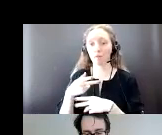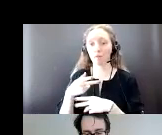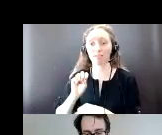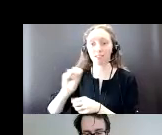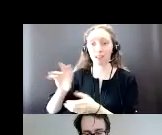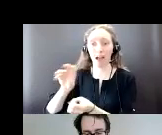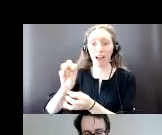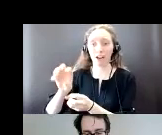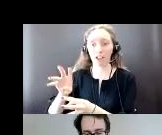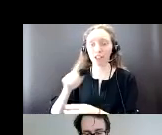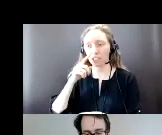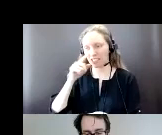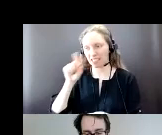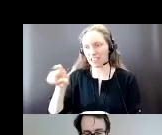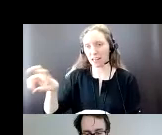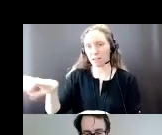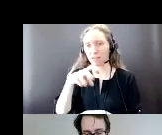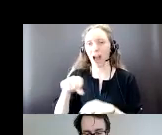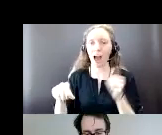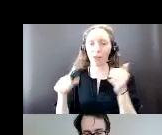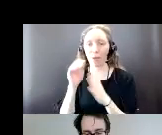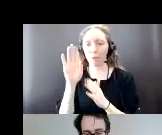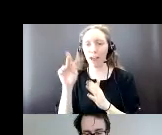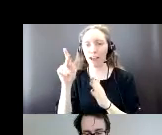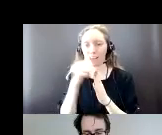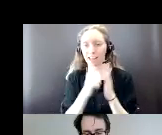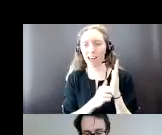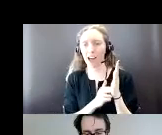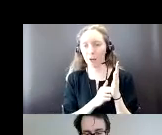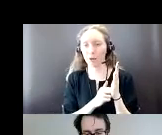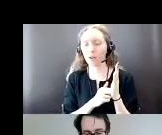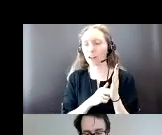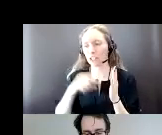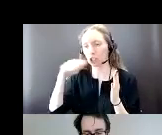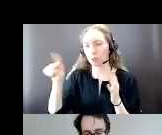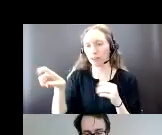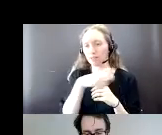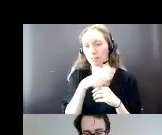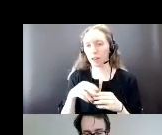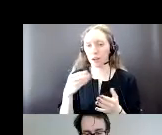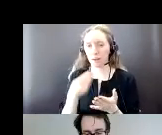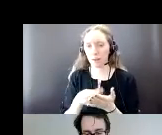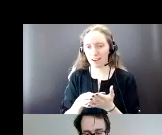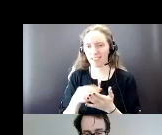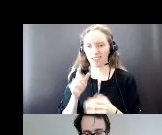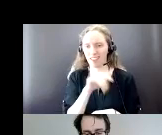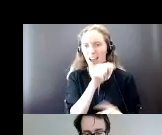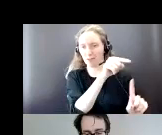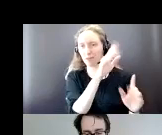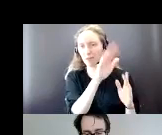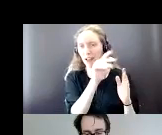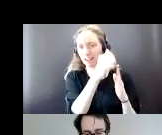bank account. In some cases, they have all the details of the actual invoice amount.